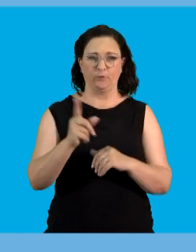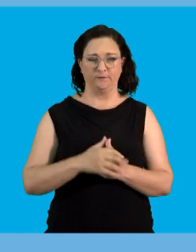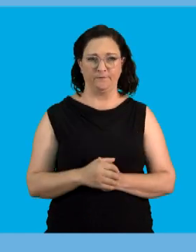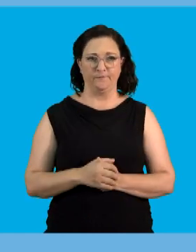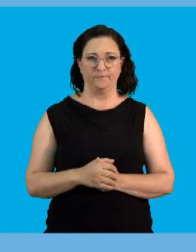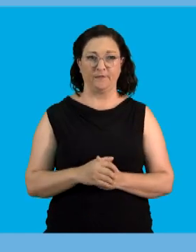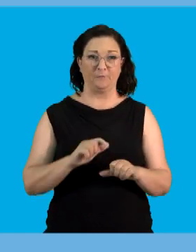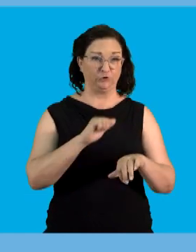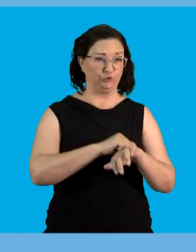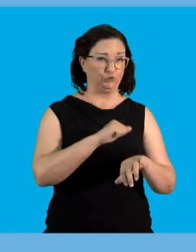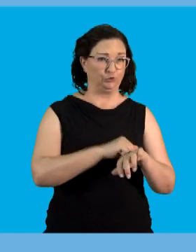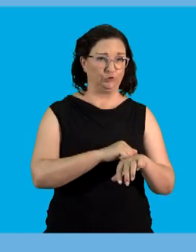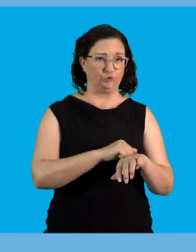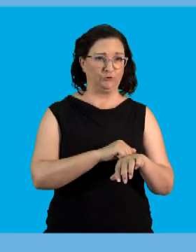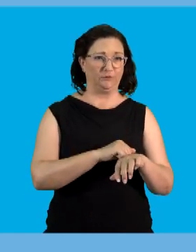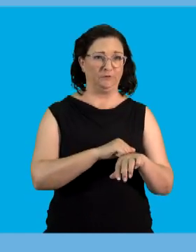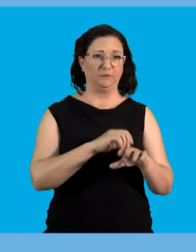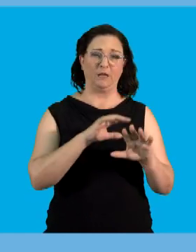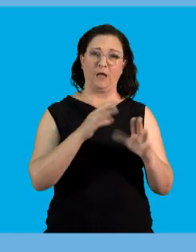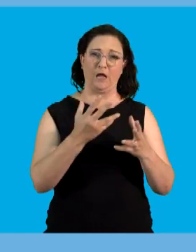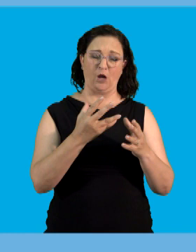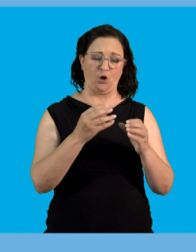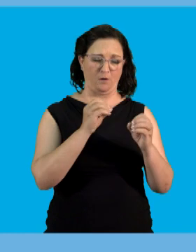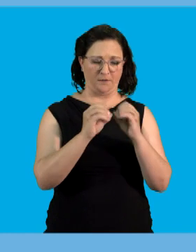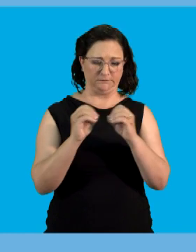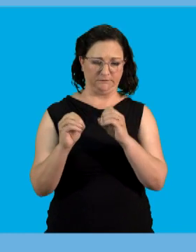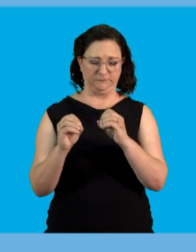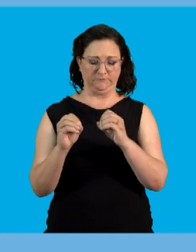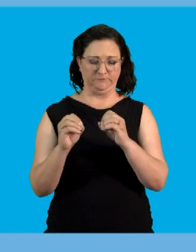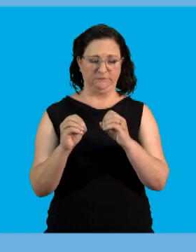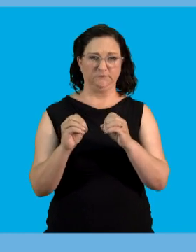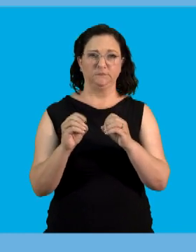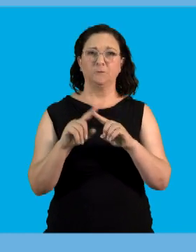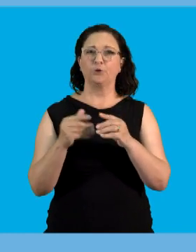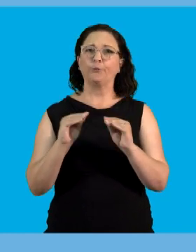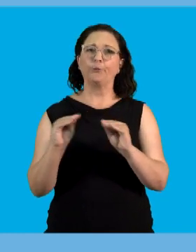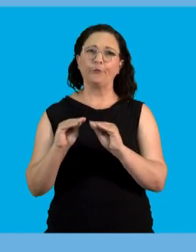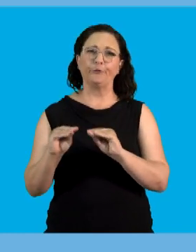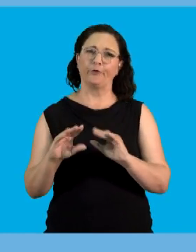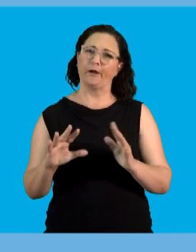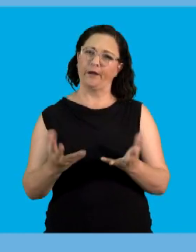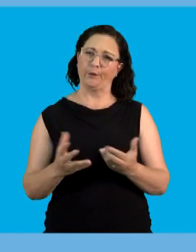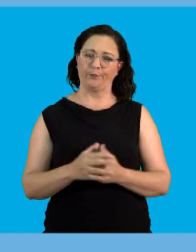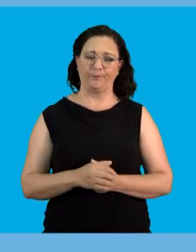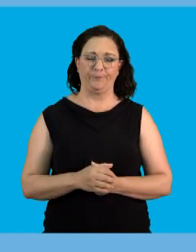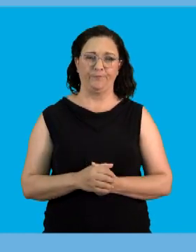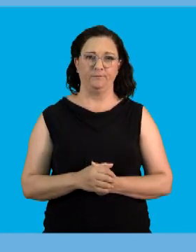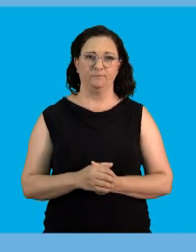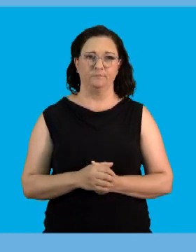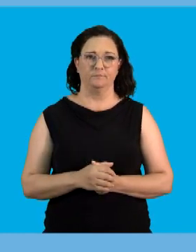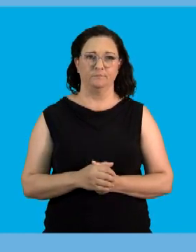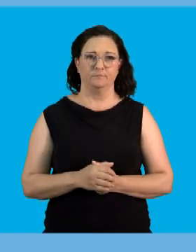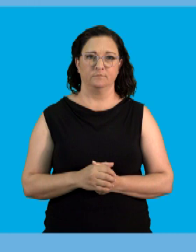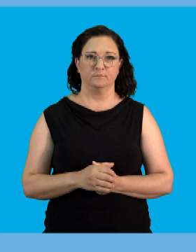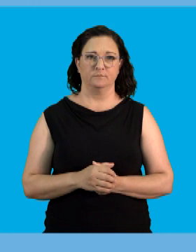So in a solid, how are the particles that are making up a solid arranged, and also how are the movement of the particles that are